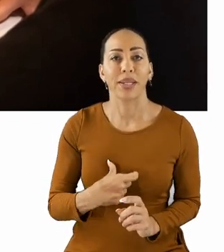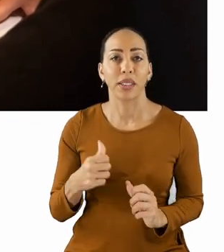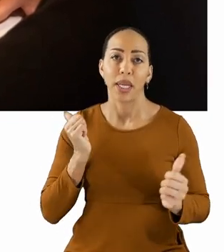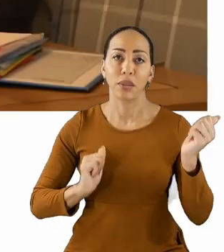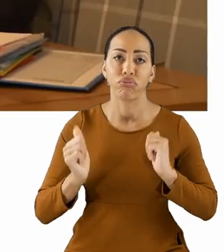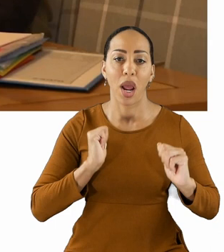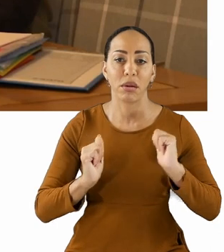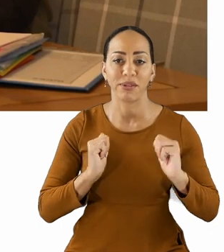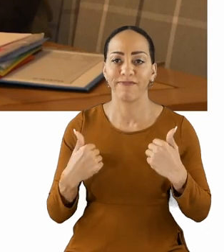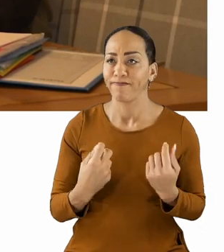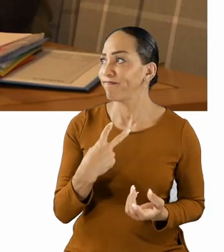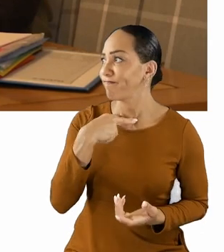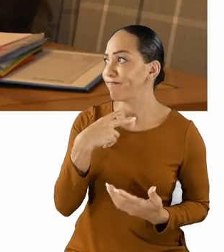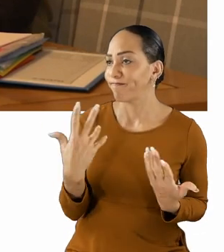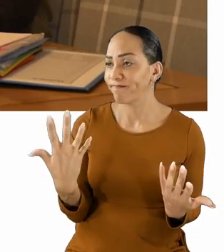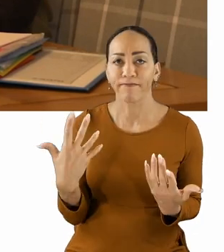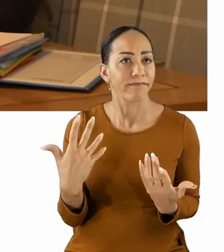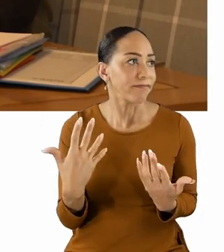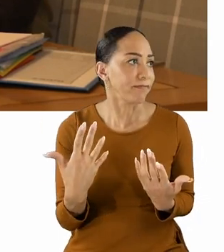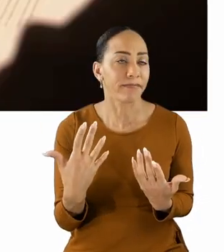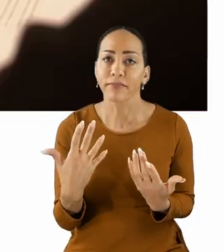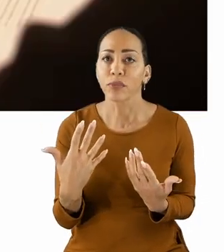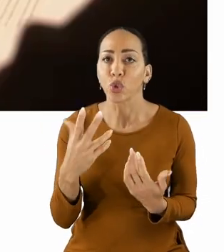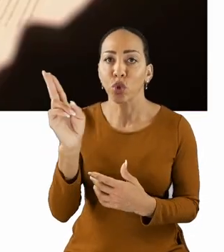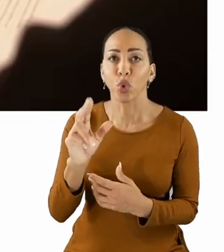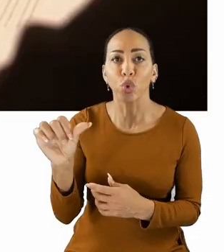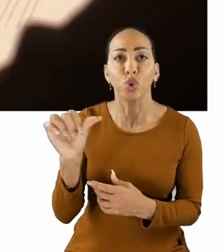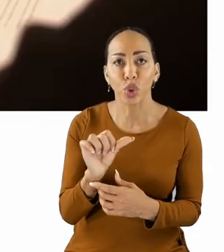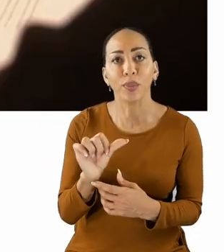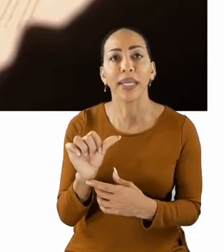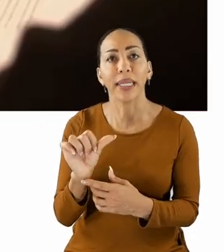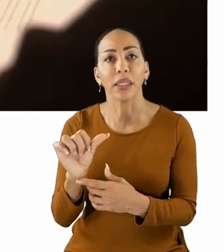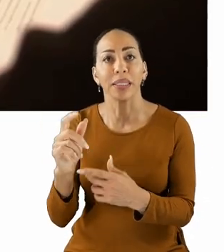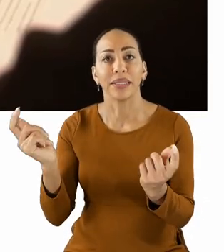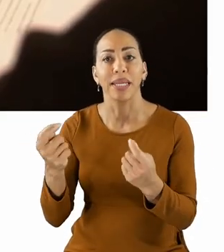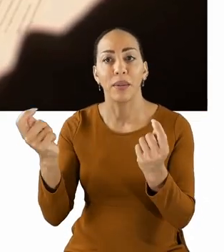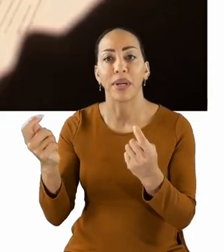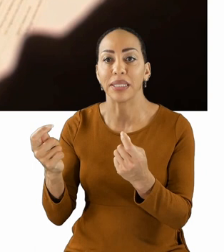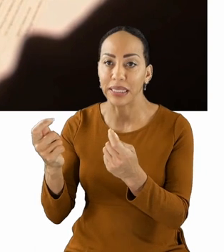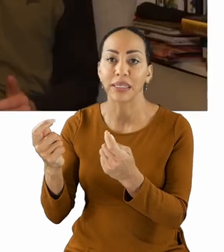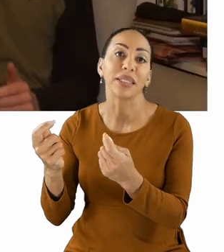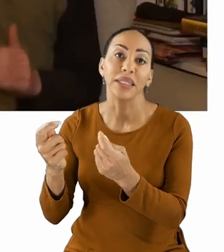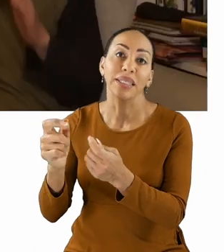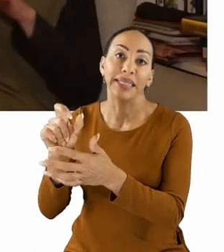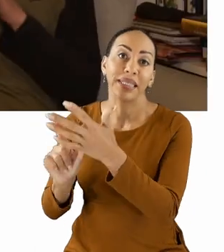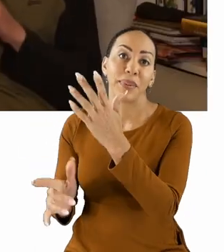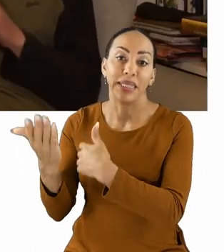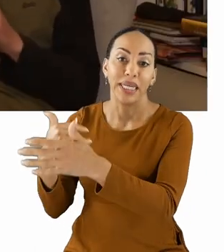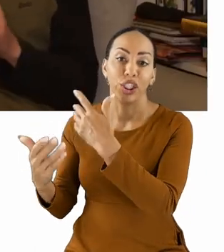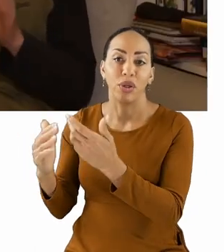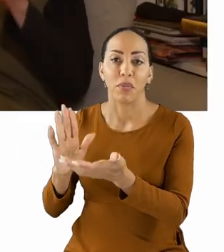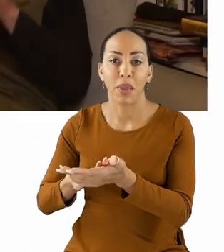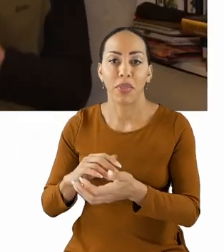identity and is disappointed that more schools aren't celebrating Disability History Month. I think really,